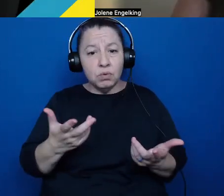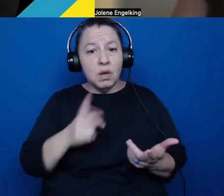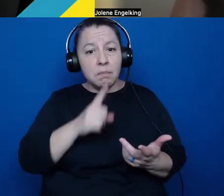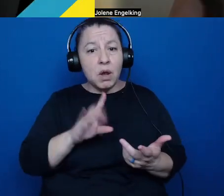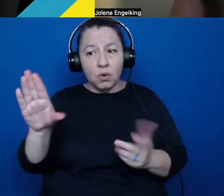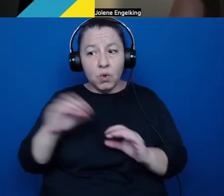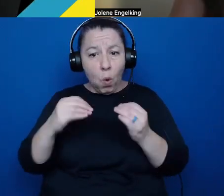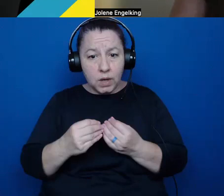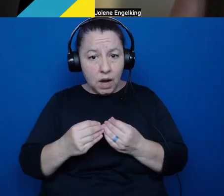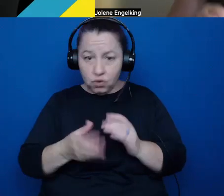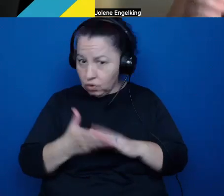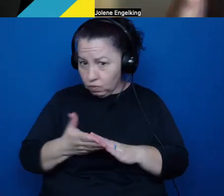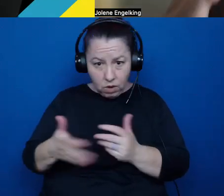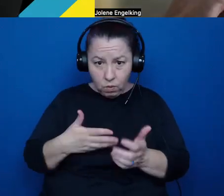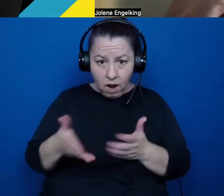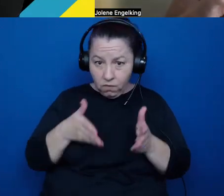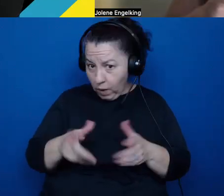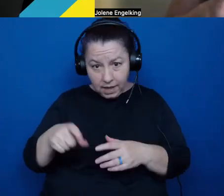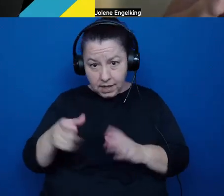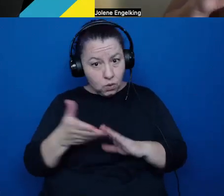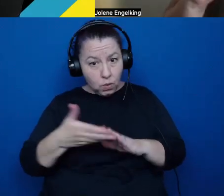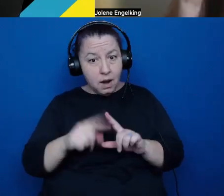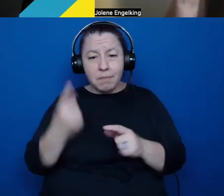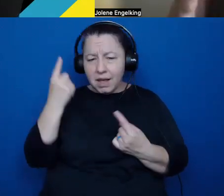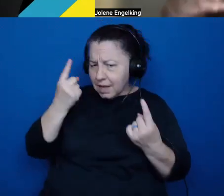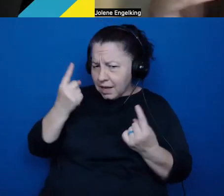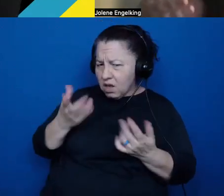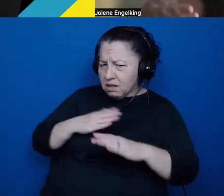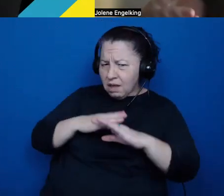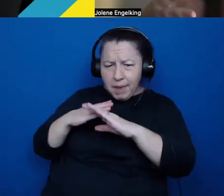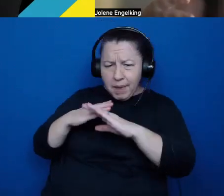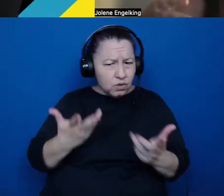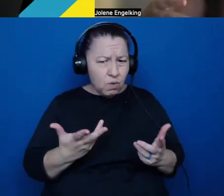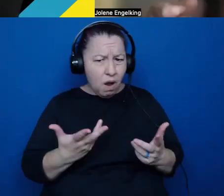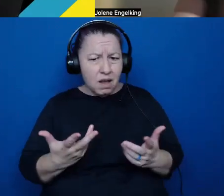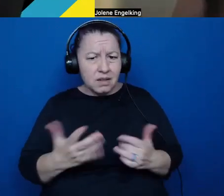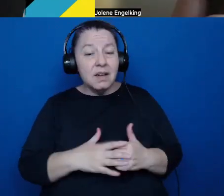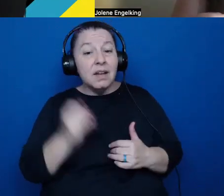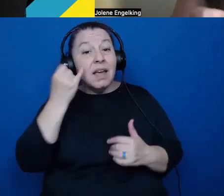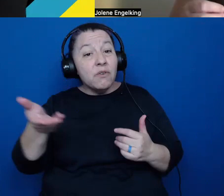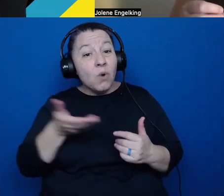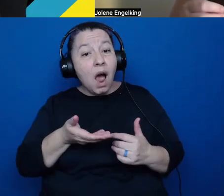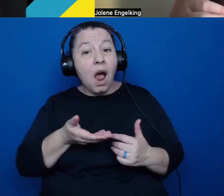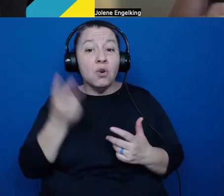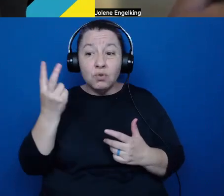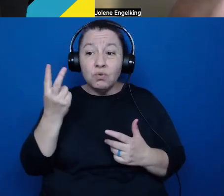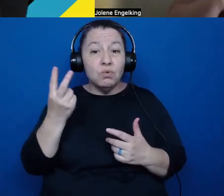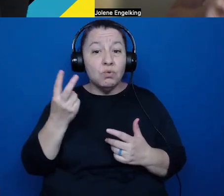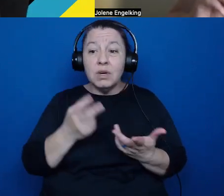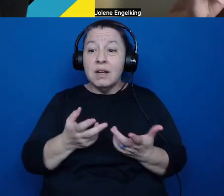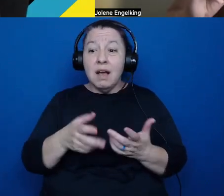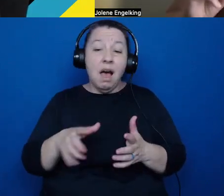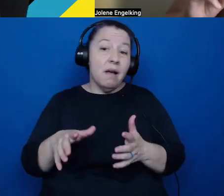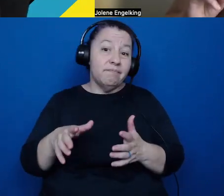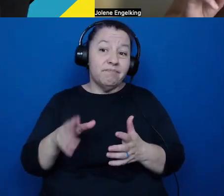it to work, but really thinking, what are those barriers? And if you know what, if you've hired a couple of native advocates over the years and they haven't lasted, are you doing good